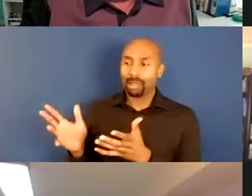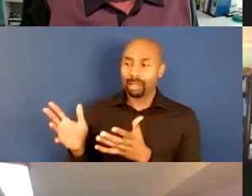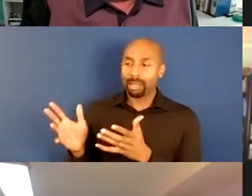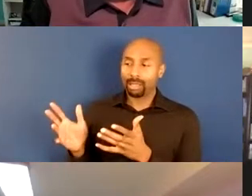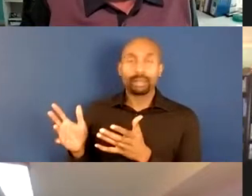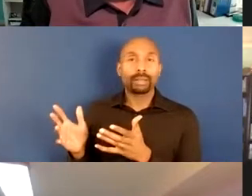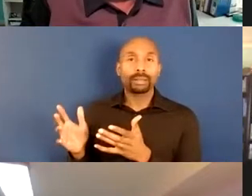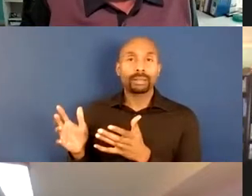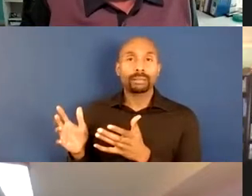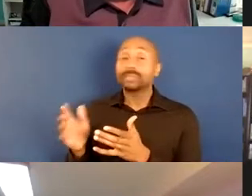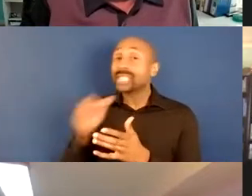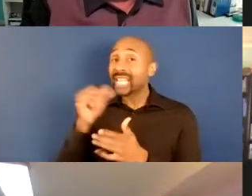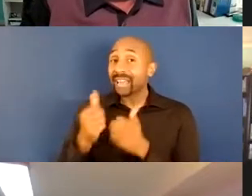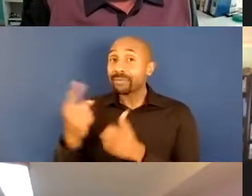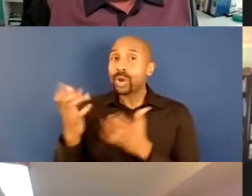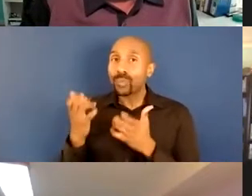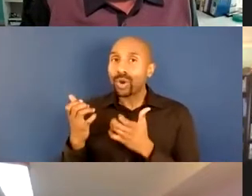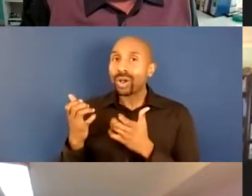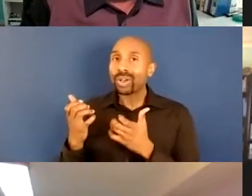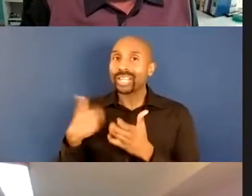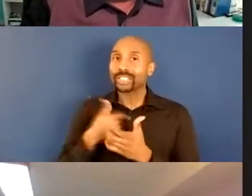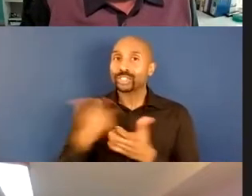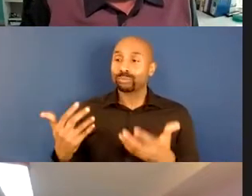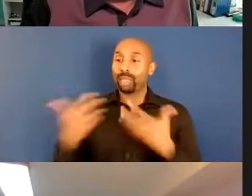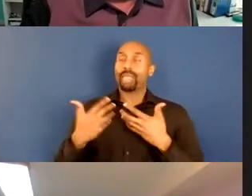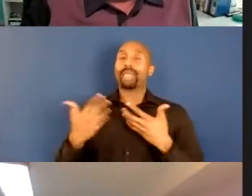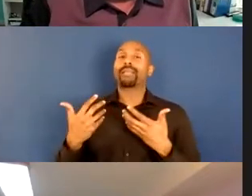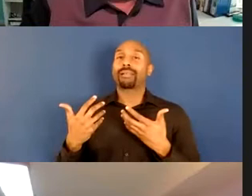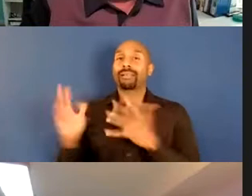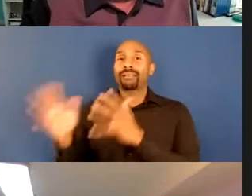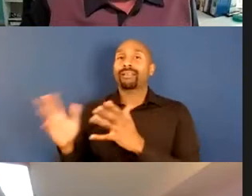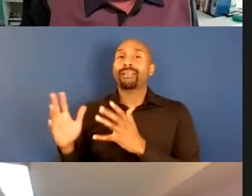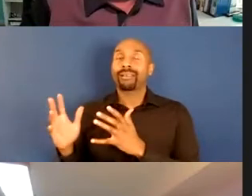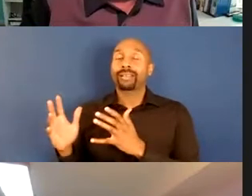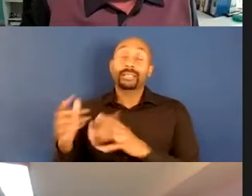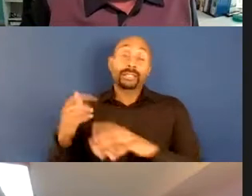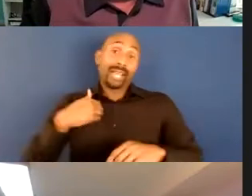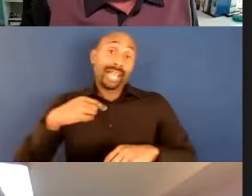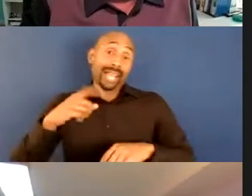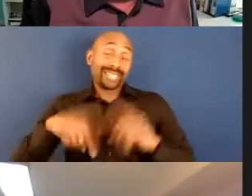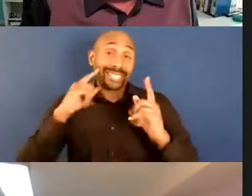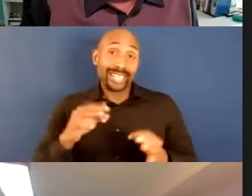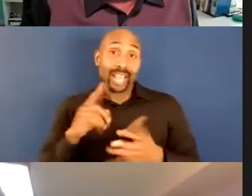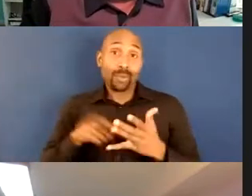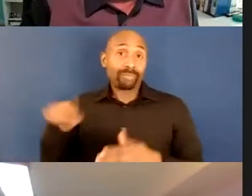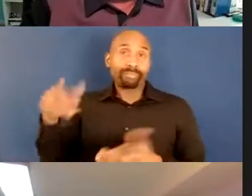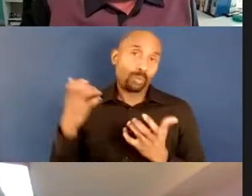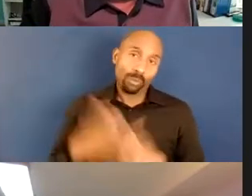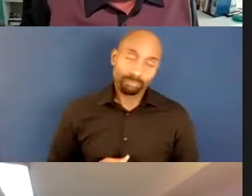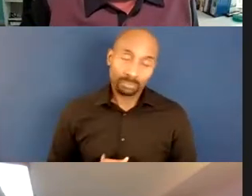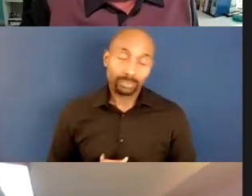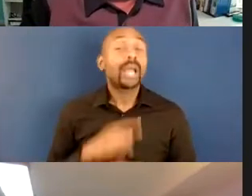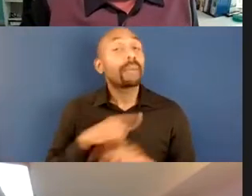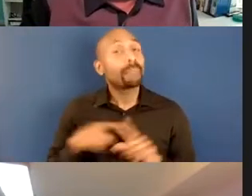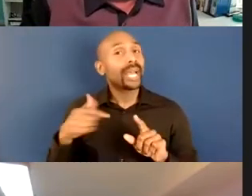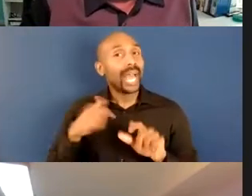And I wanna say that I'm not, I don't get to decide what people want. But I do get to be